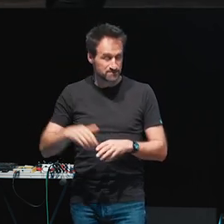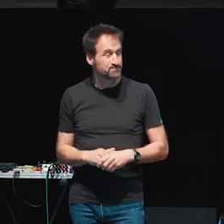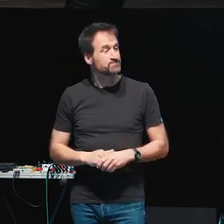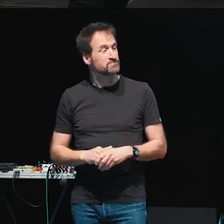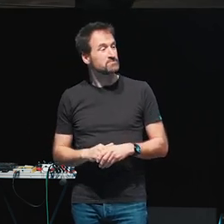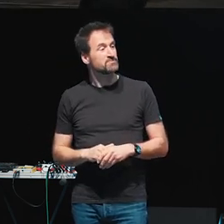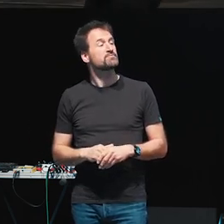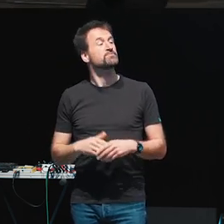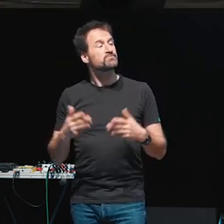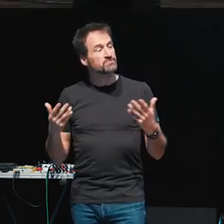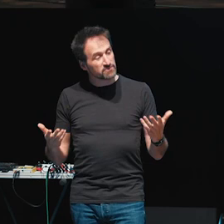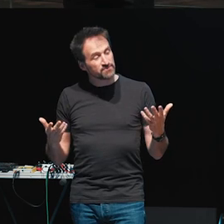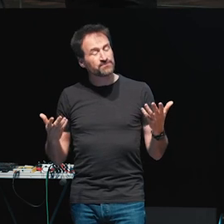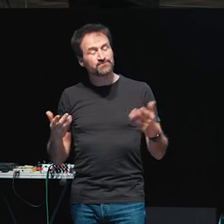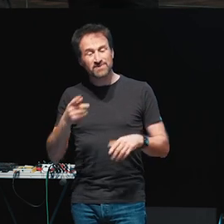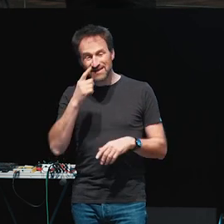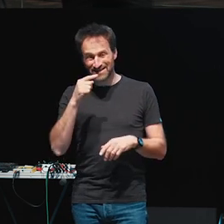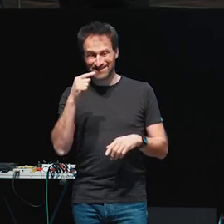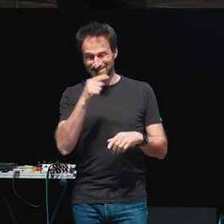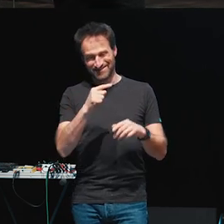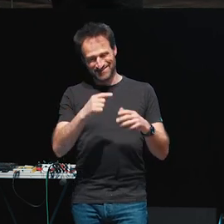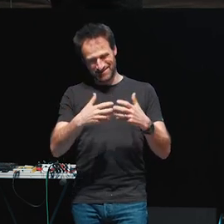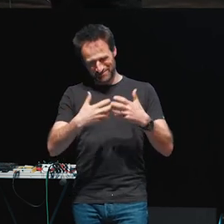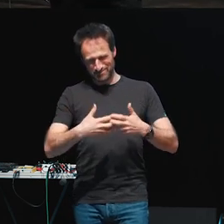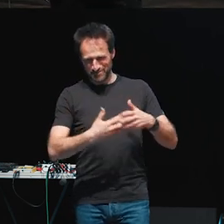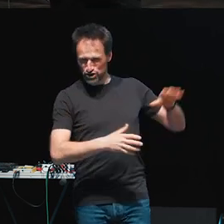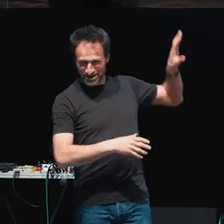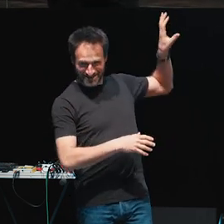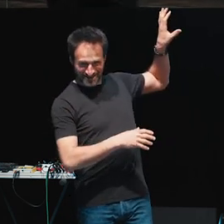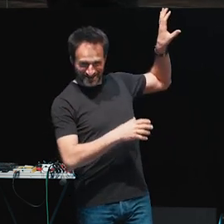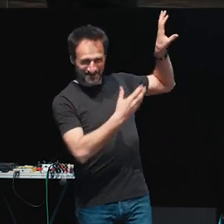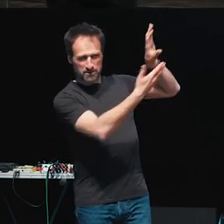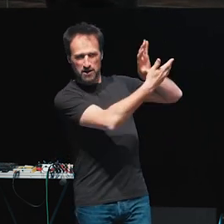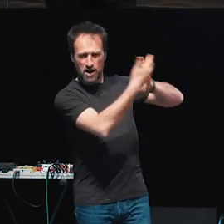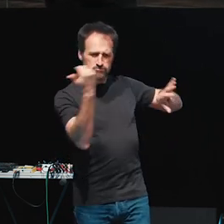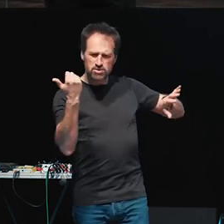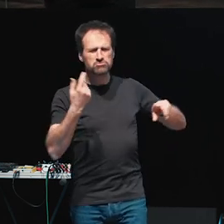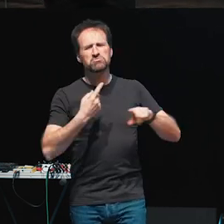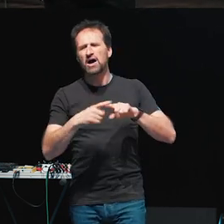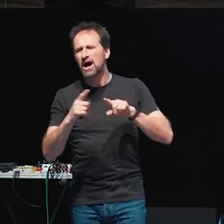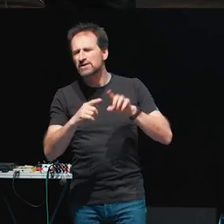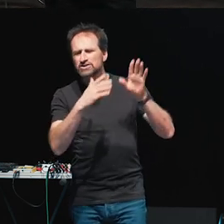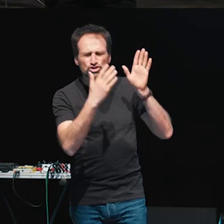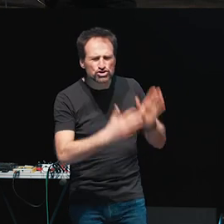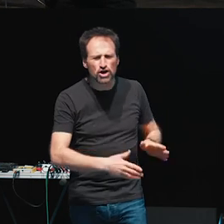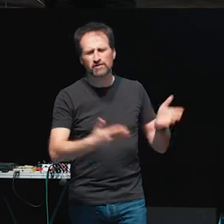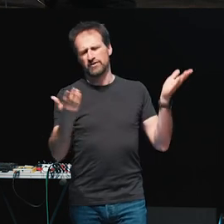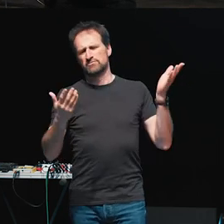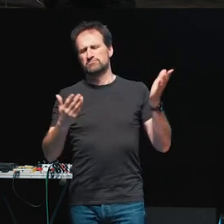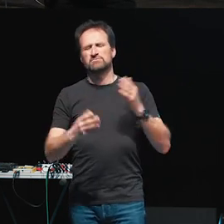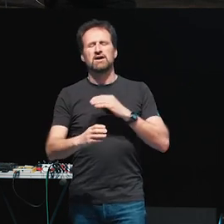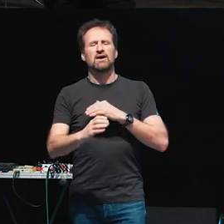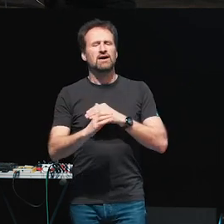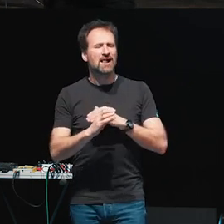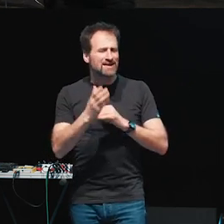And if you replace this machine over here with any other server or a client server, that's still